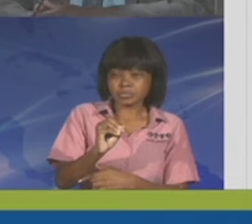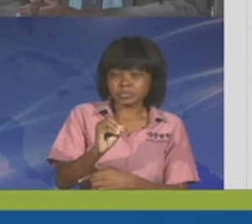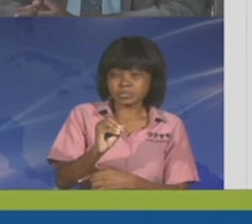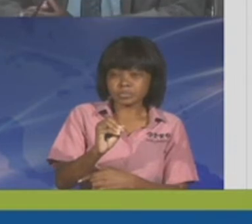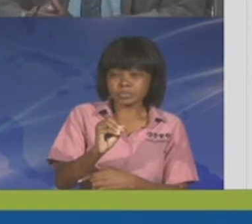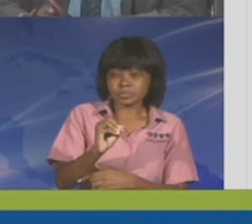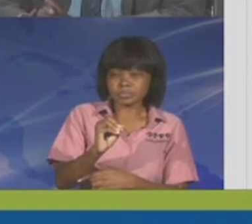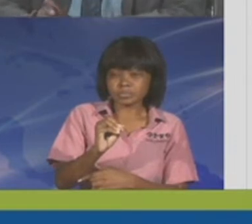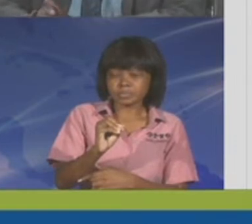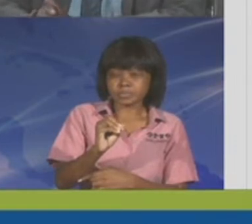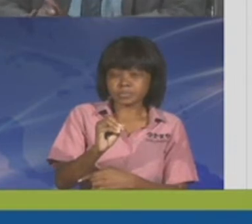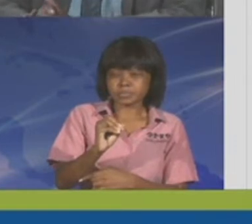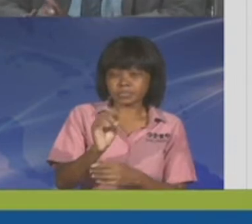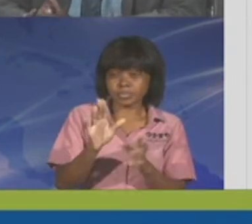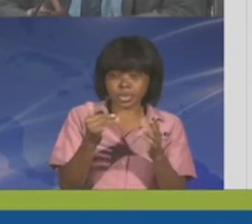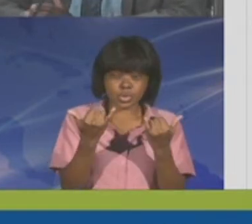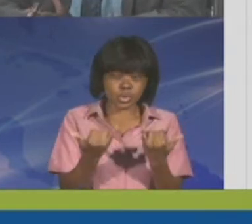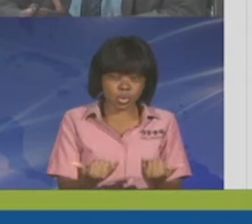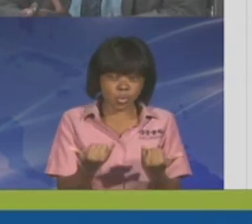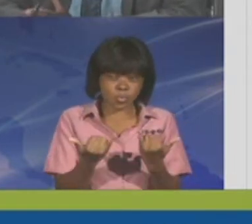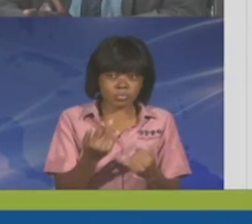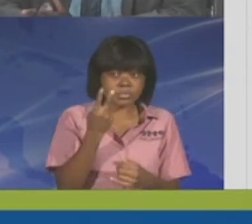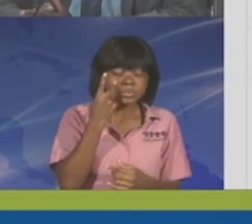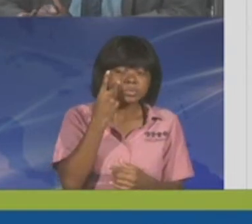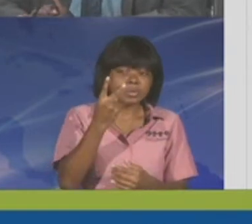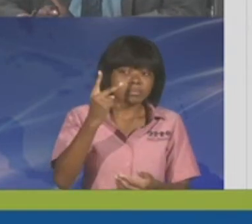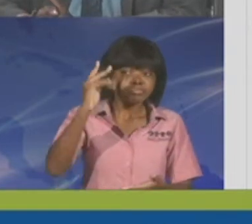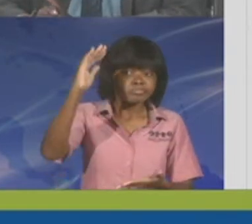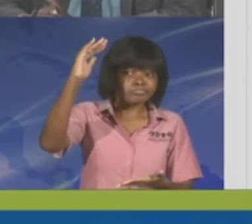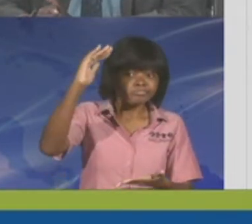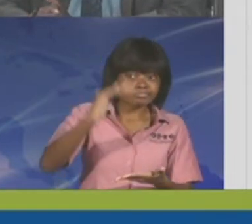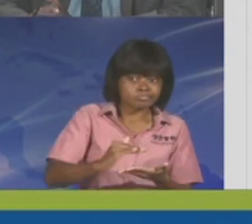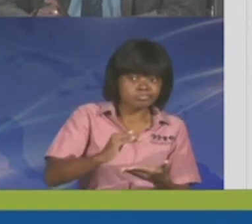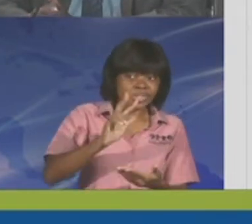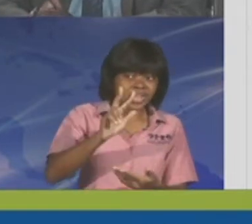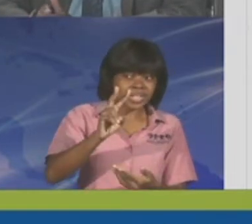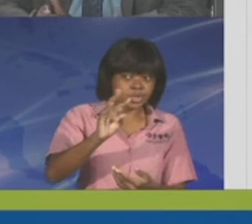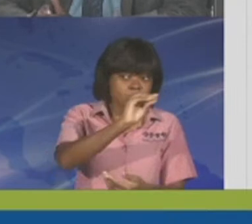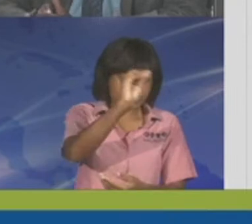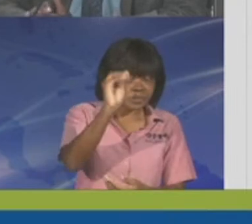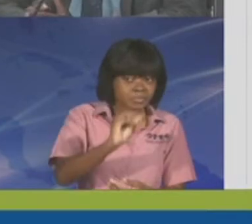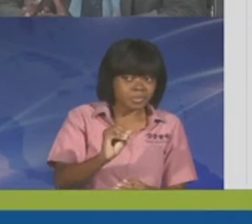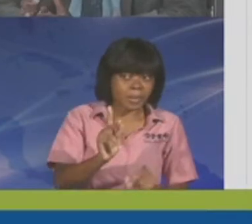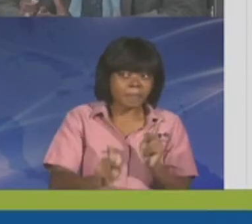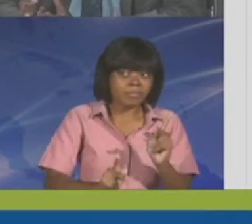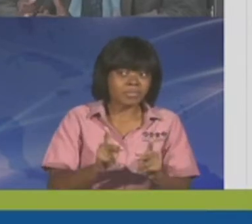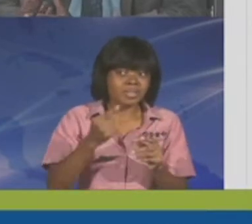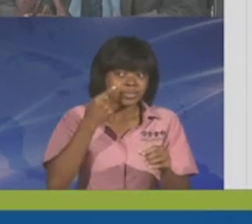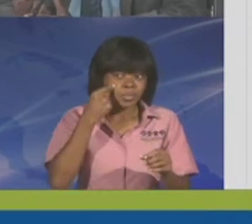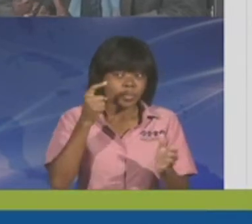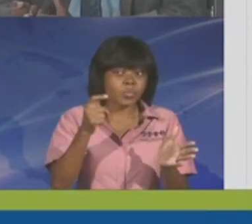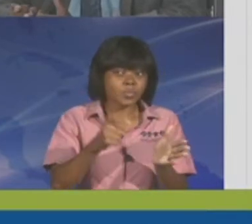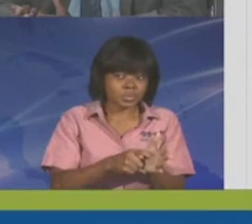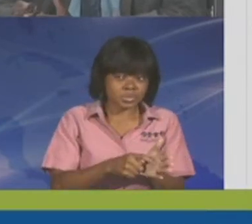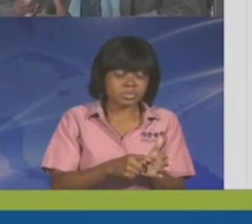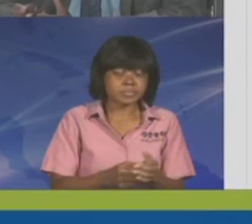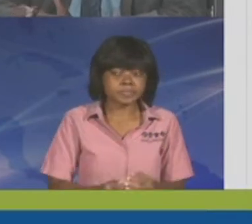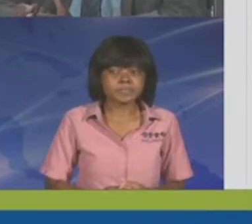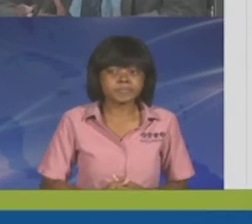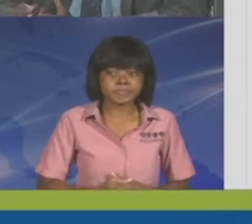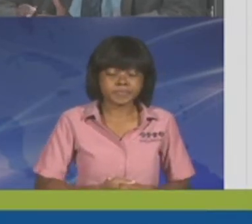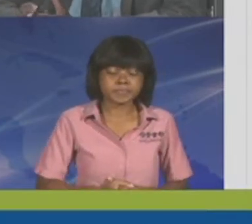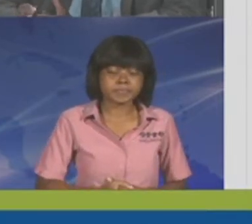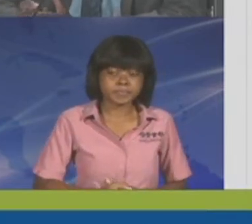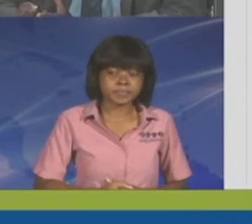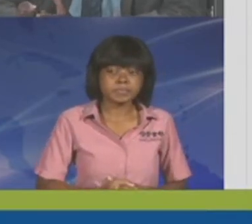swabbed, we're now seeing that we're down to about 32% or so of those who present who are now testing positive